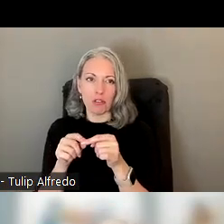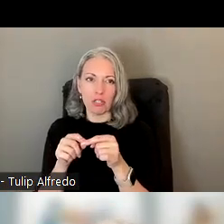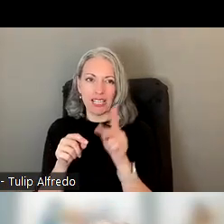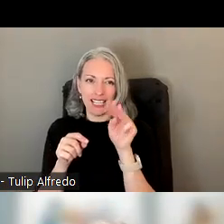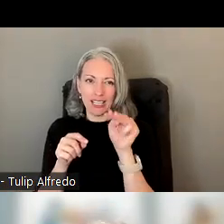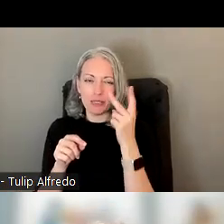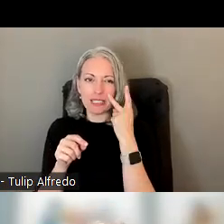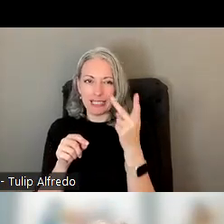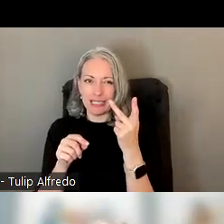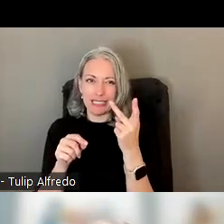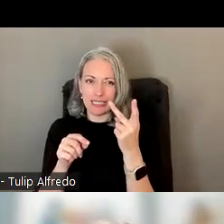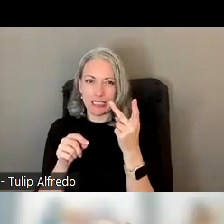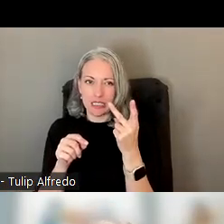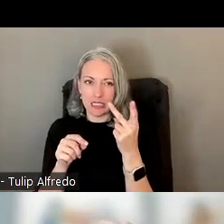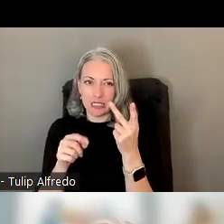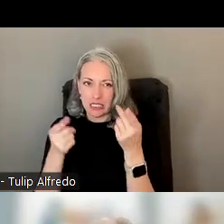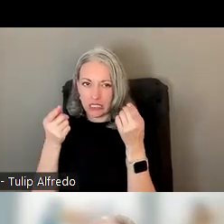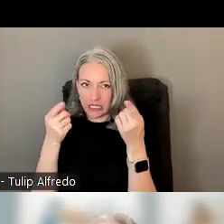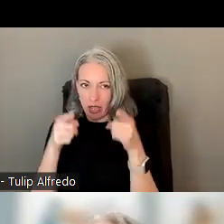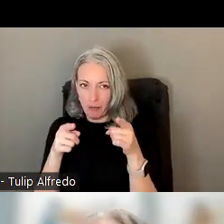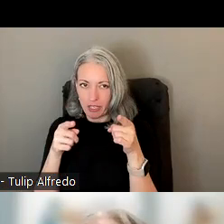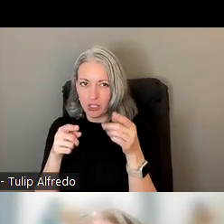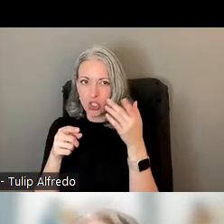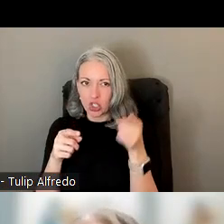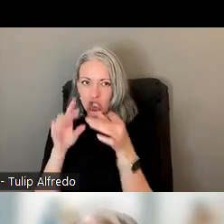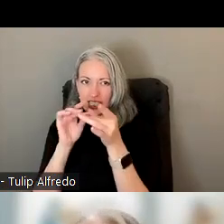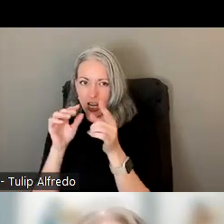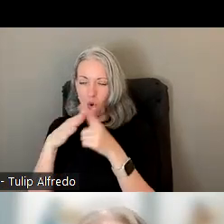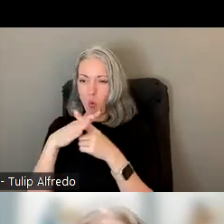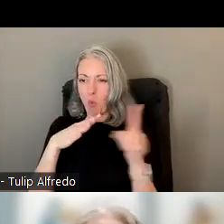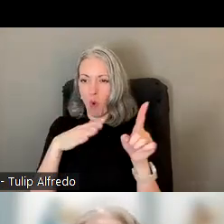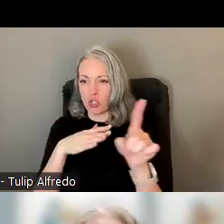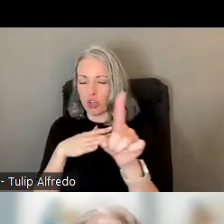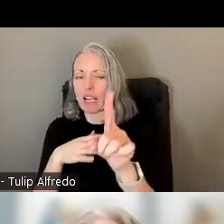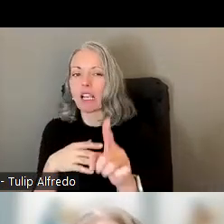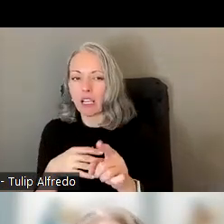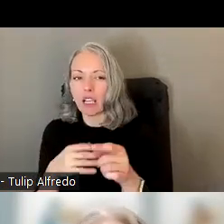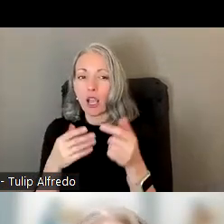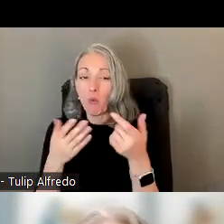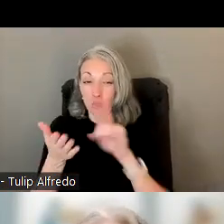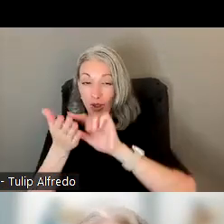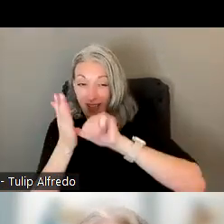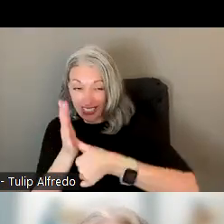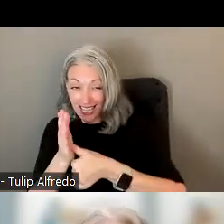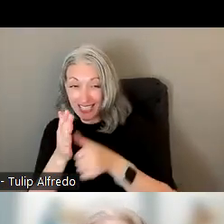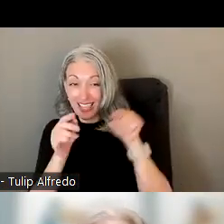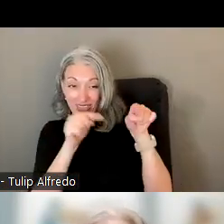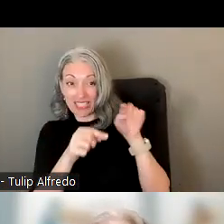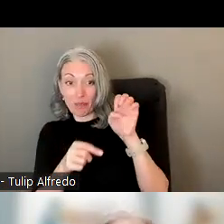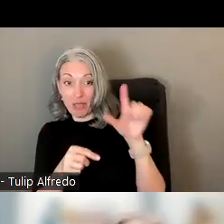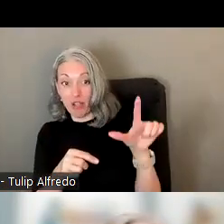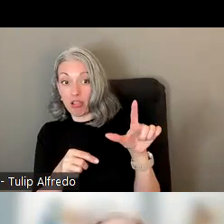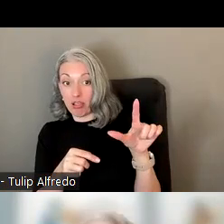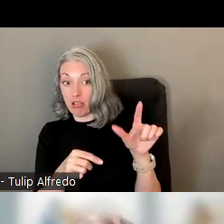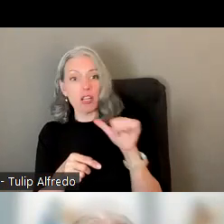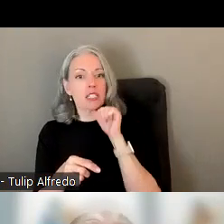horizon in this space, and she mentioned wandering. And so I just want to underscore that this bill, if it were to pass, does